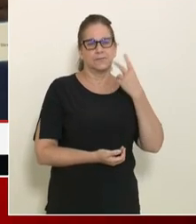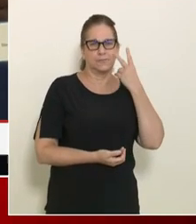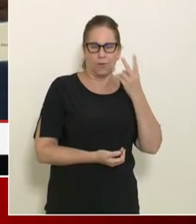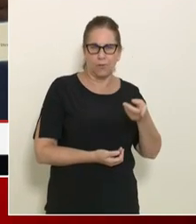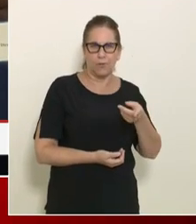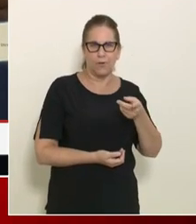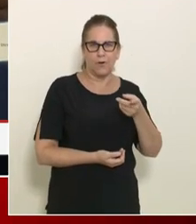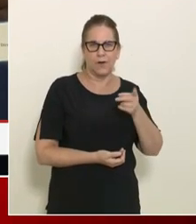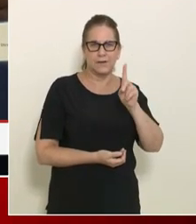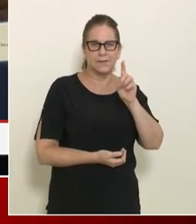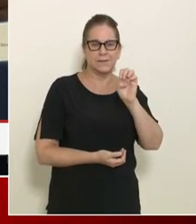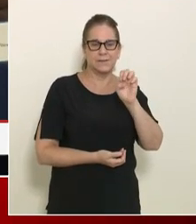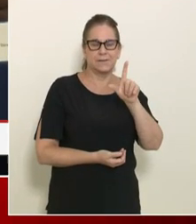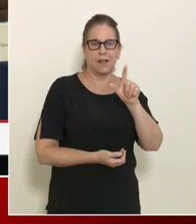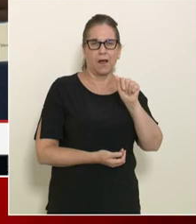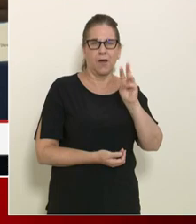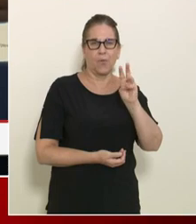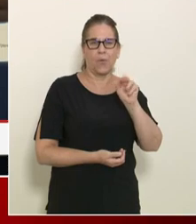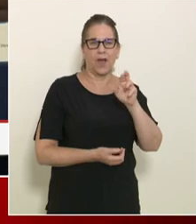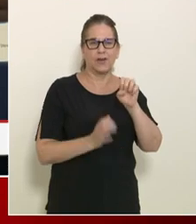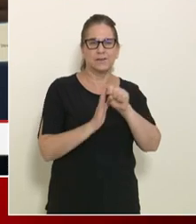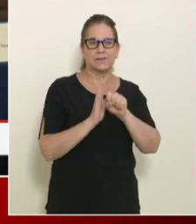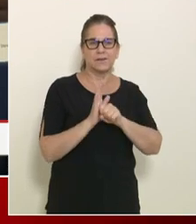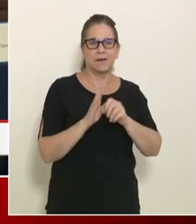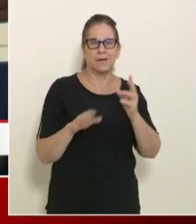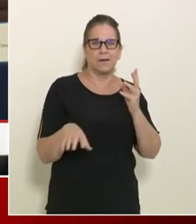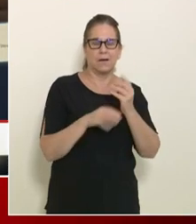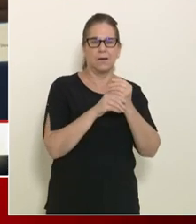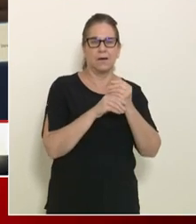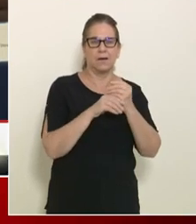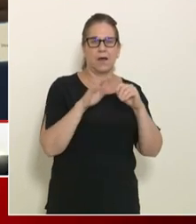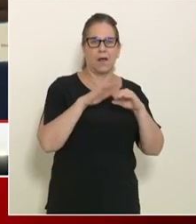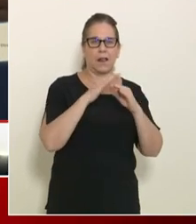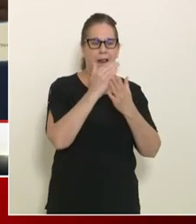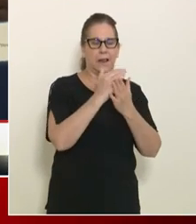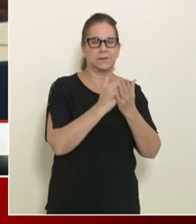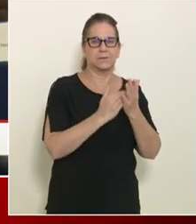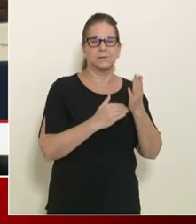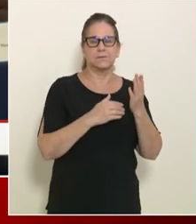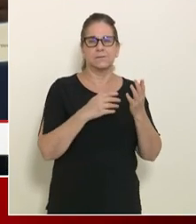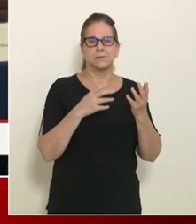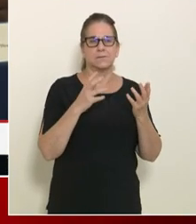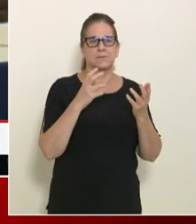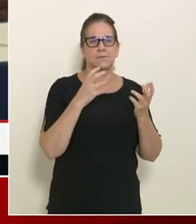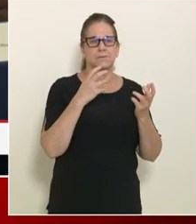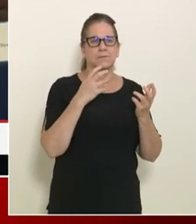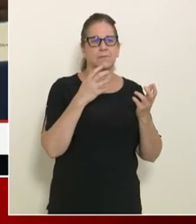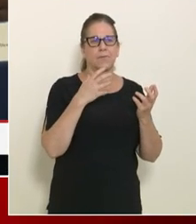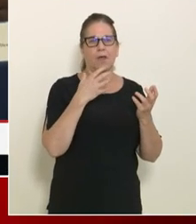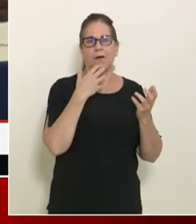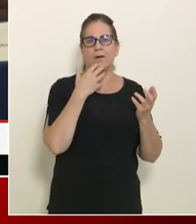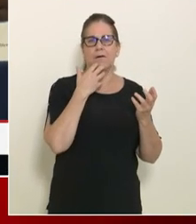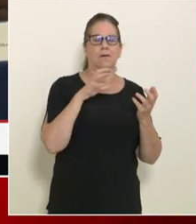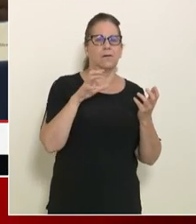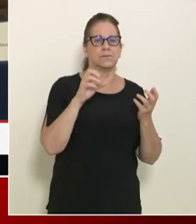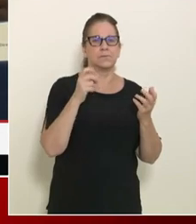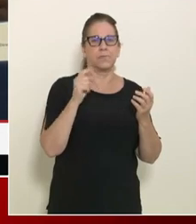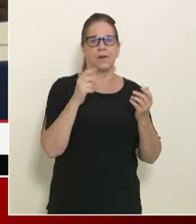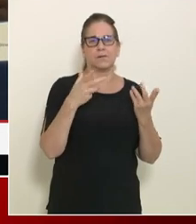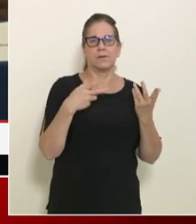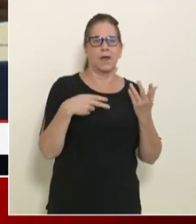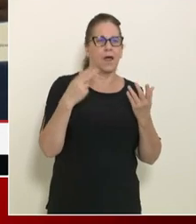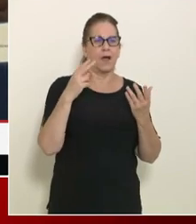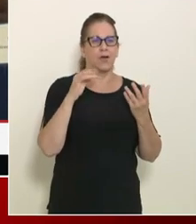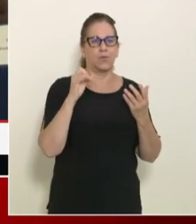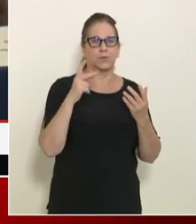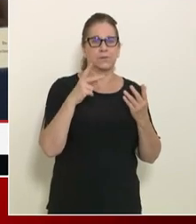on the list, and then secondly, CDC guidelines regarding 14-day quarantines and whether that change impacts any of those decisions you might